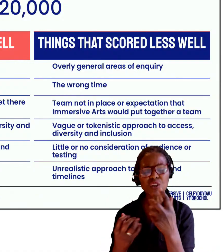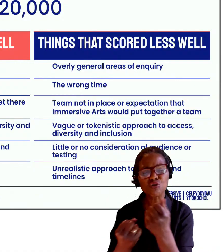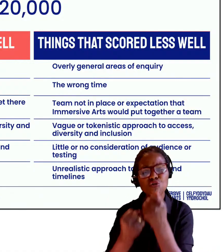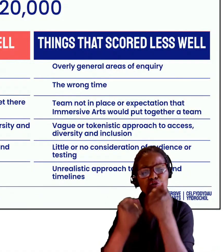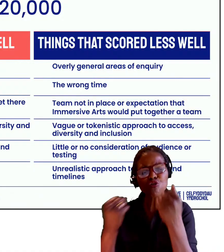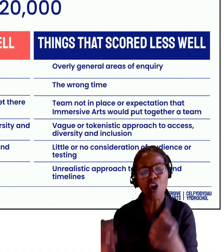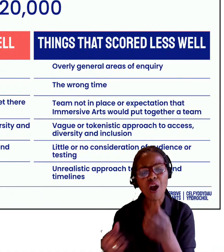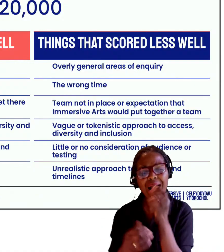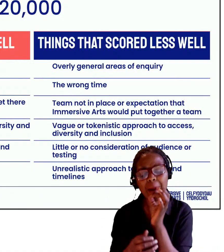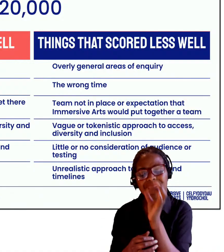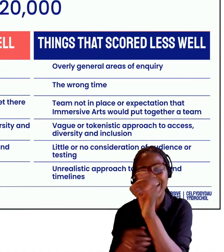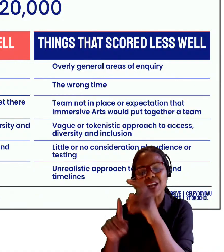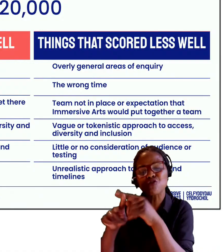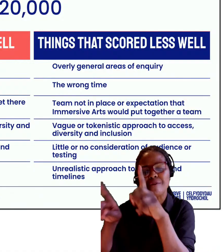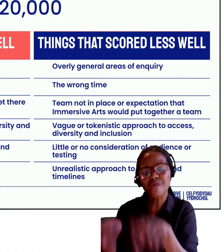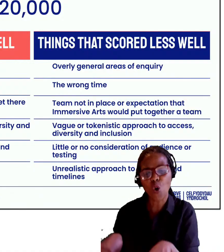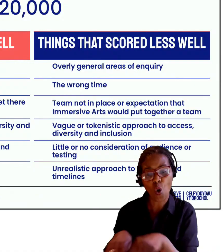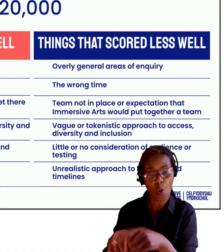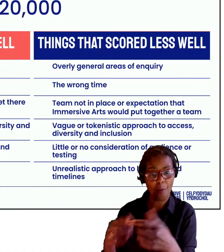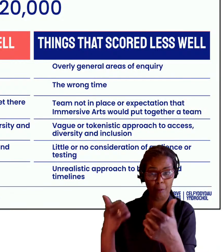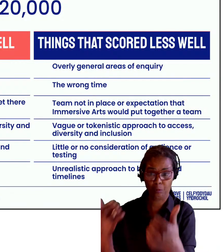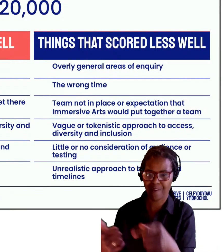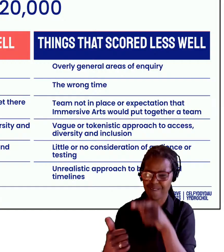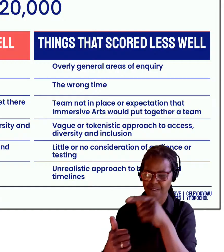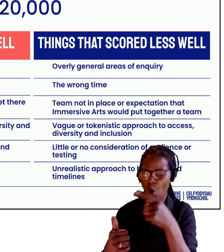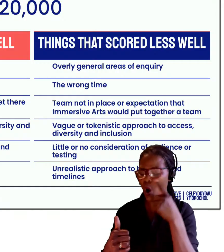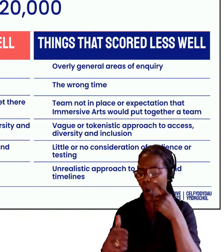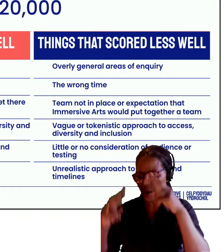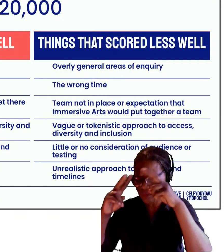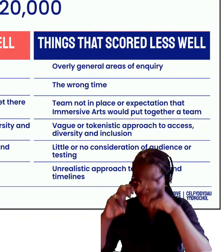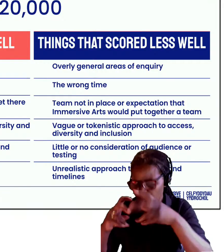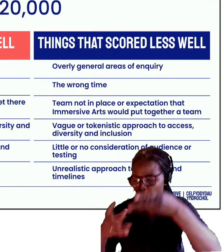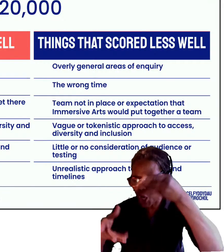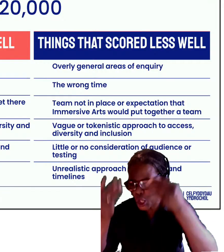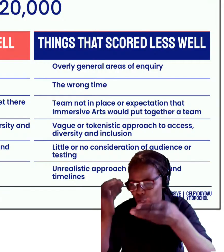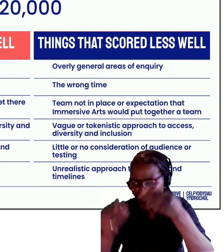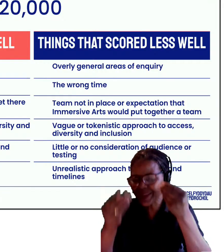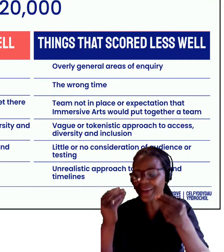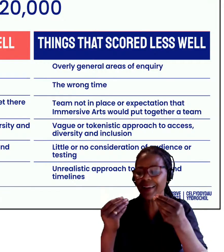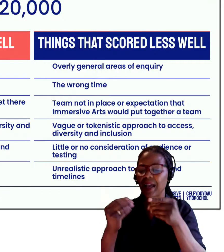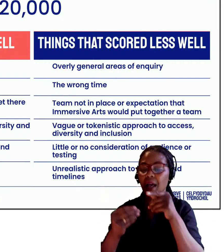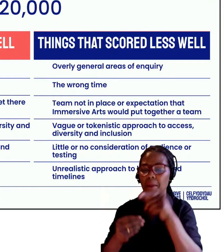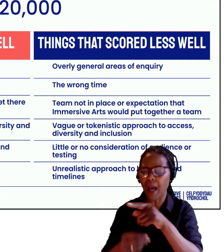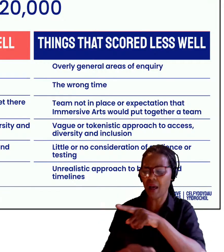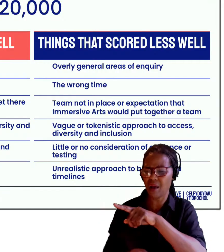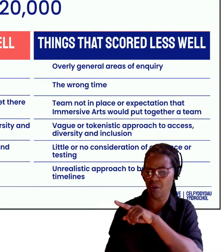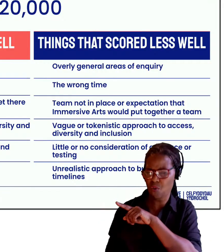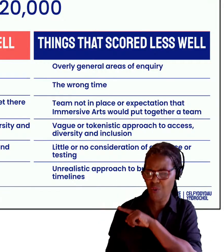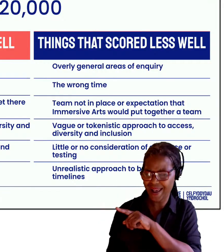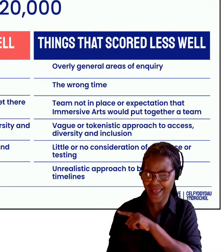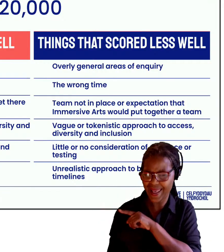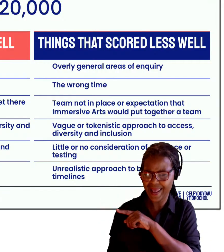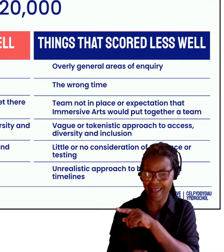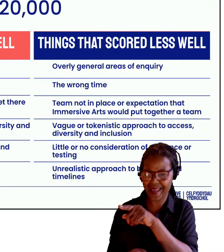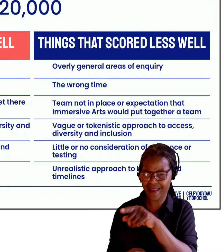experimentation, discovery and learning, but a clear enough sense of the intentional purpose for the individual or the team to get going straight